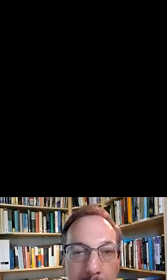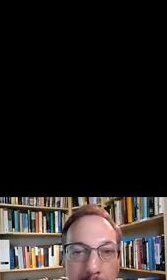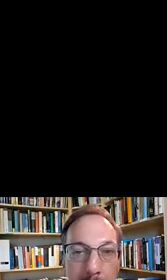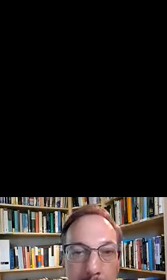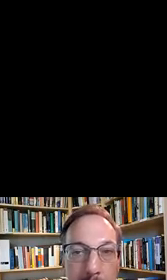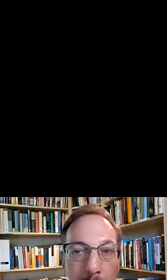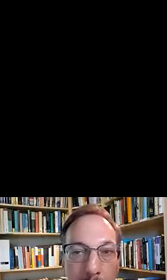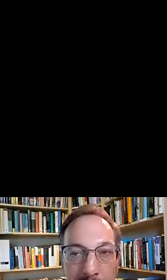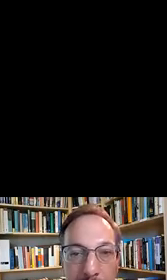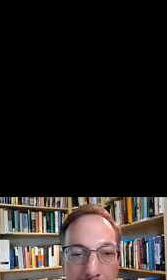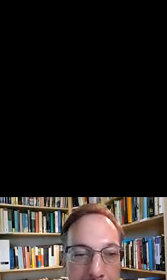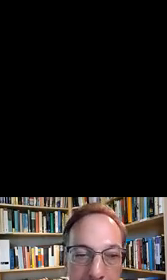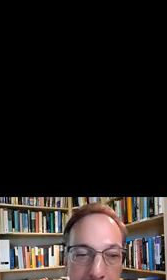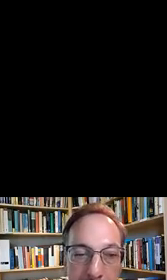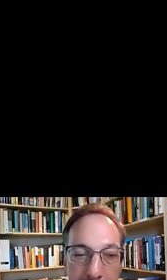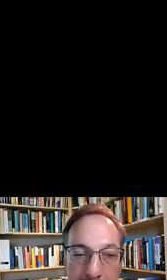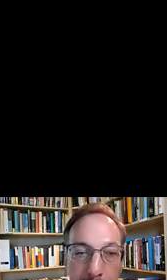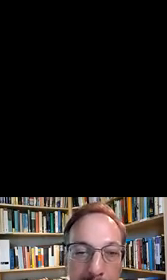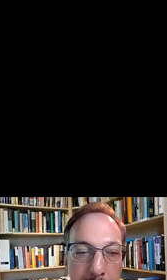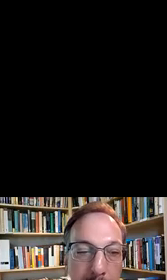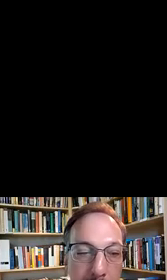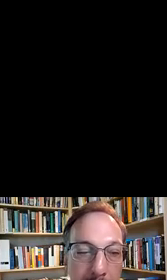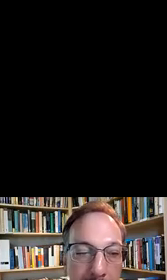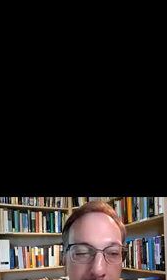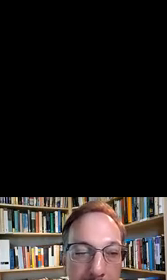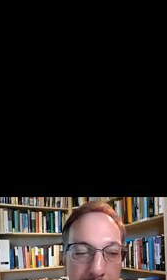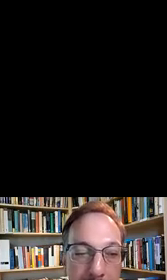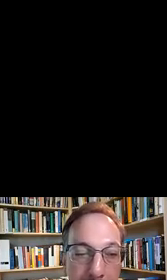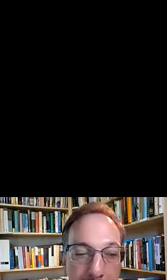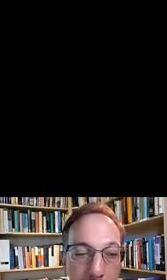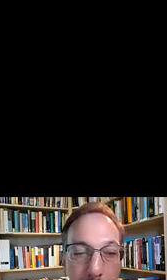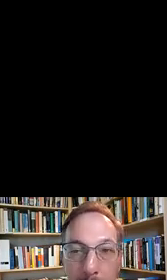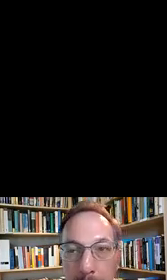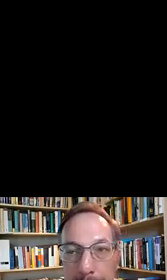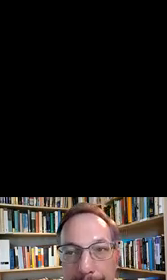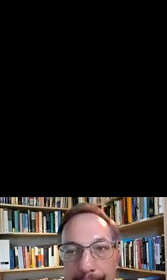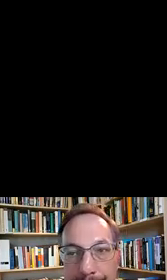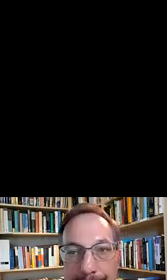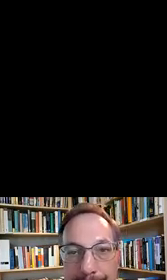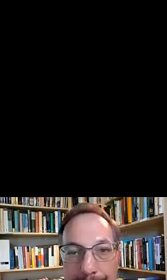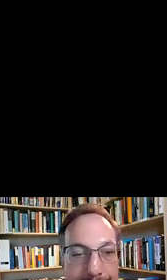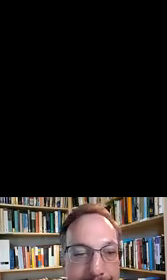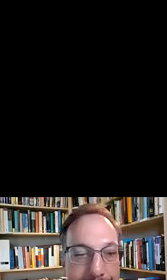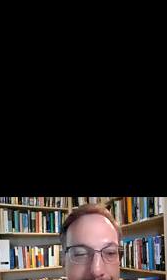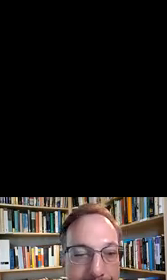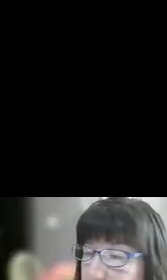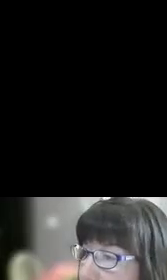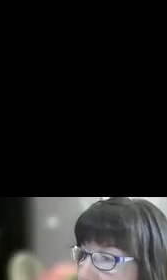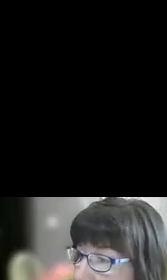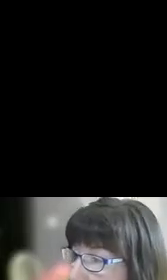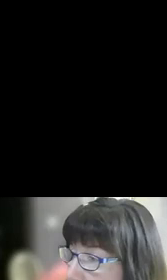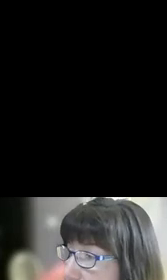to complete your new program of study. But it is possible, and we'll help you do it.